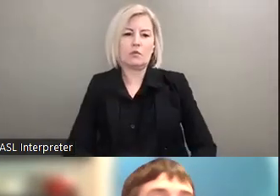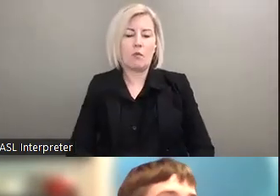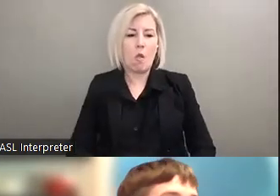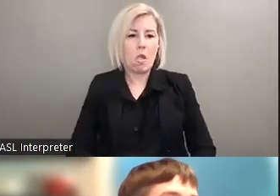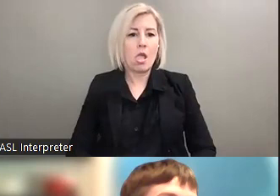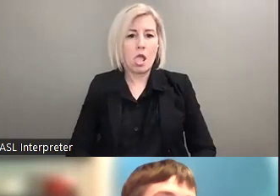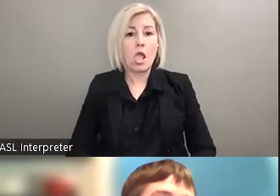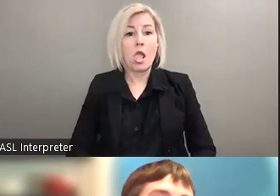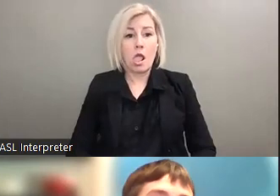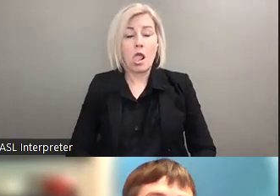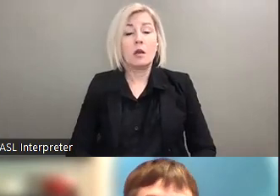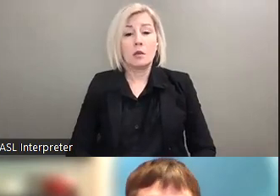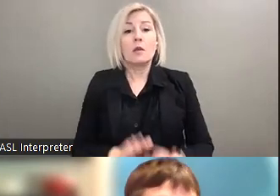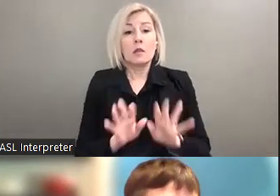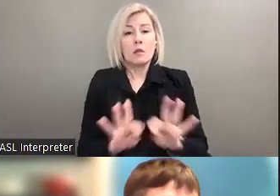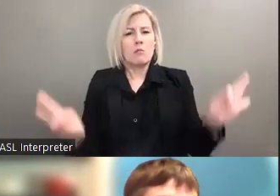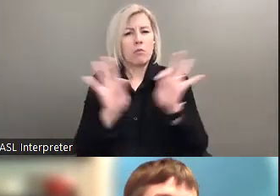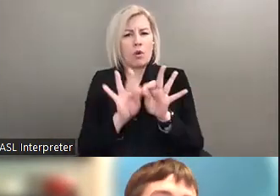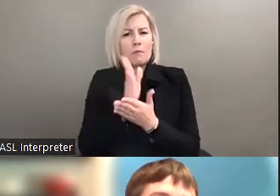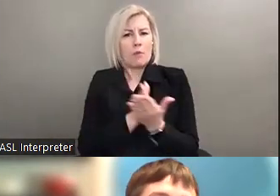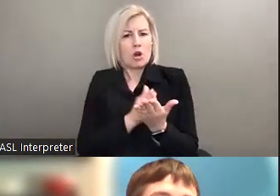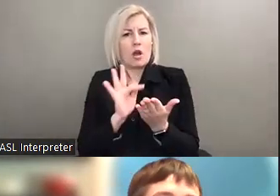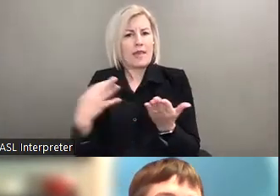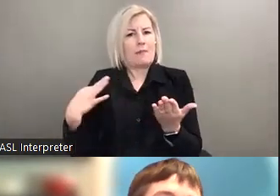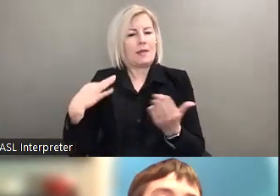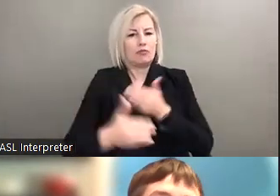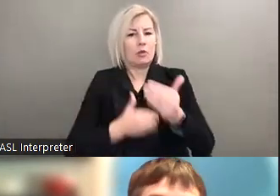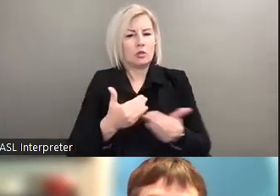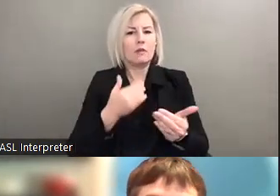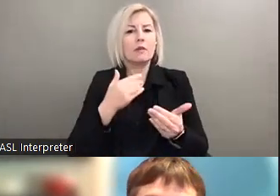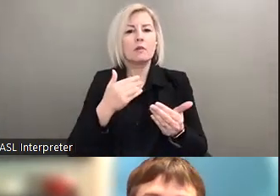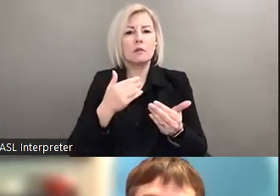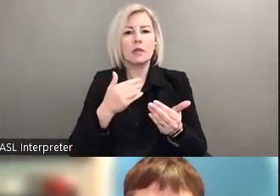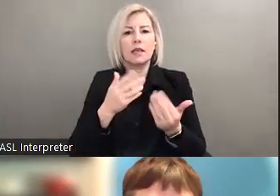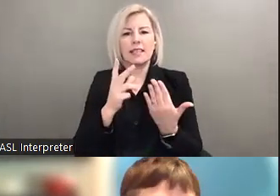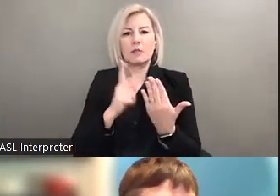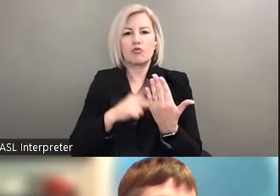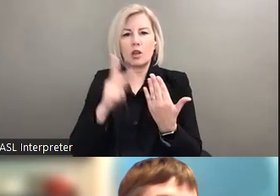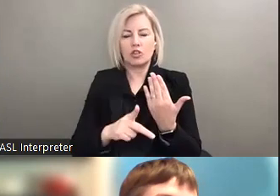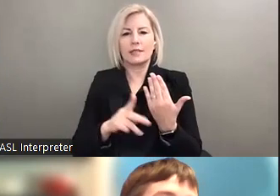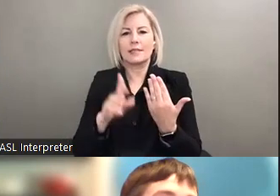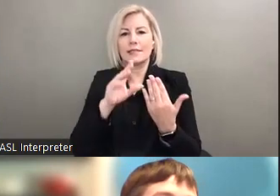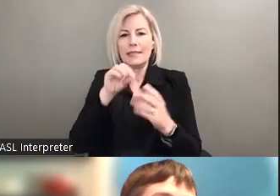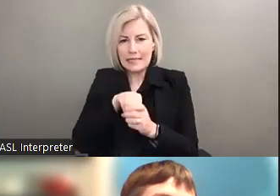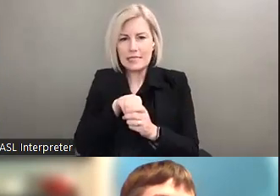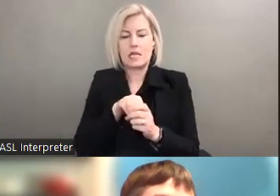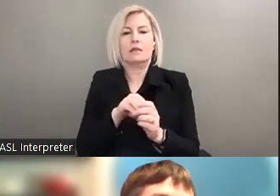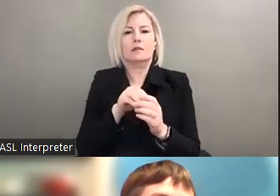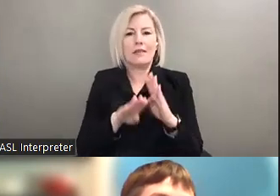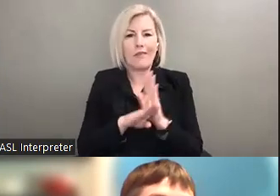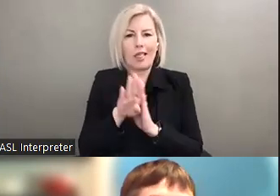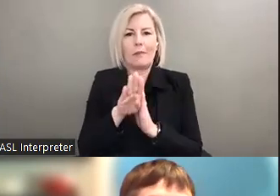An important part of the application process for ArtsCONNECT is the projects and development listing. All